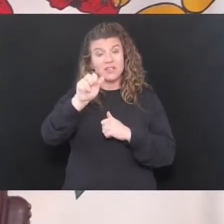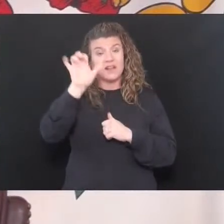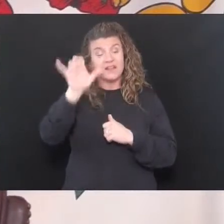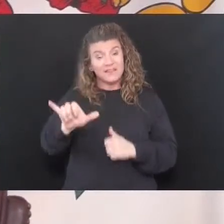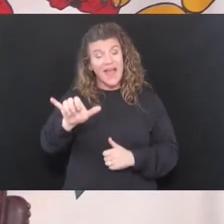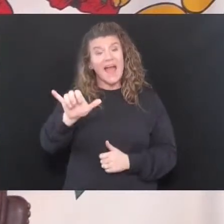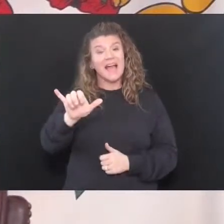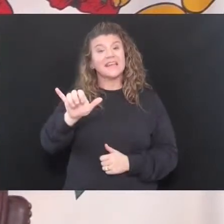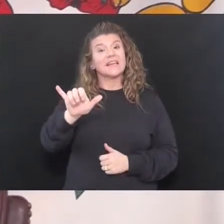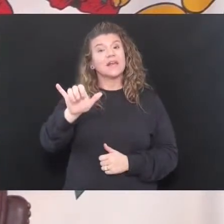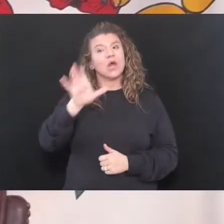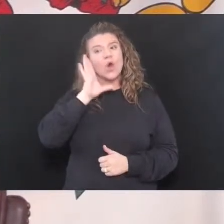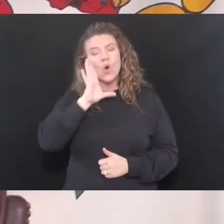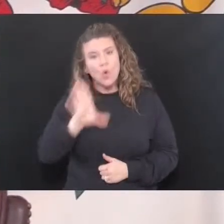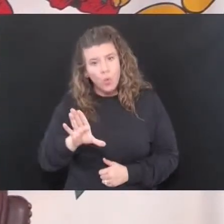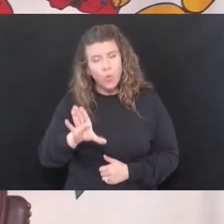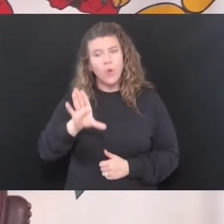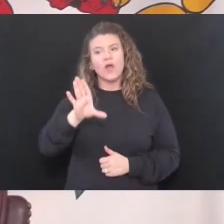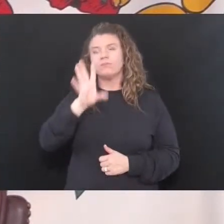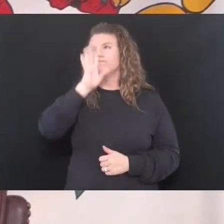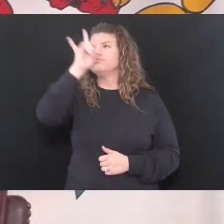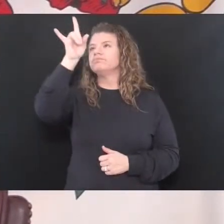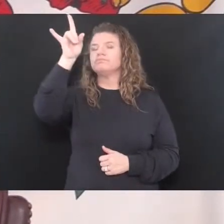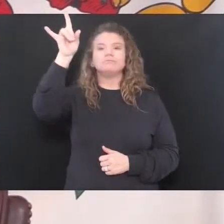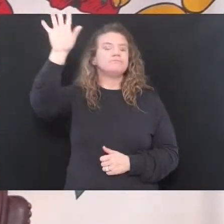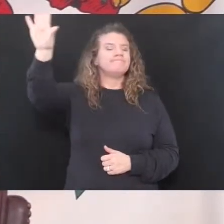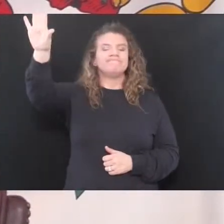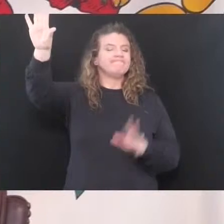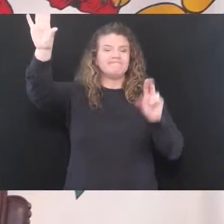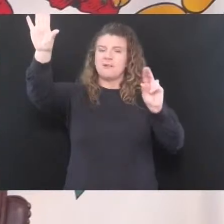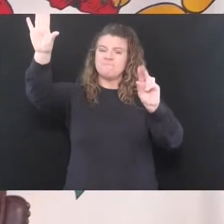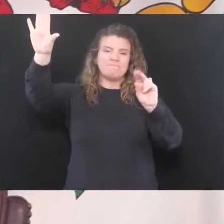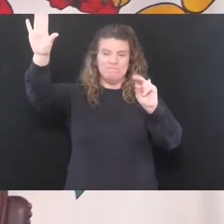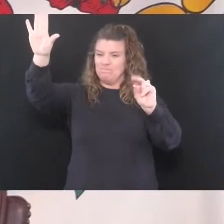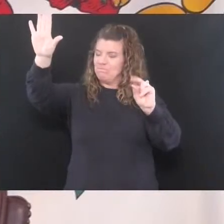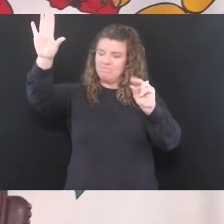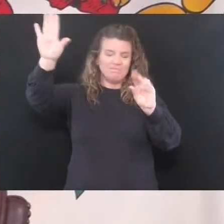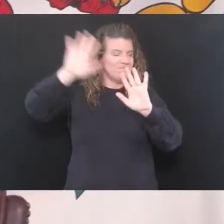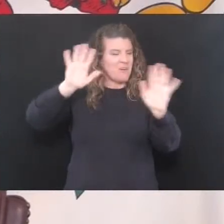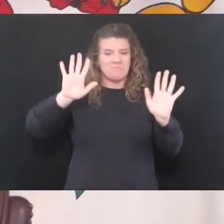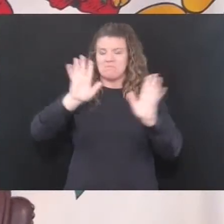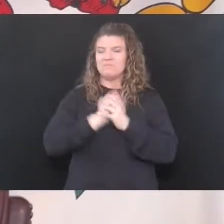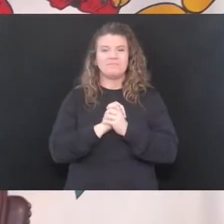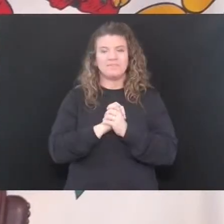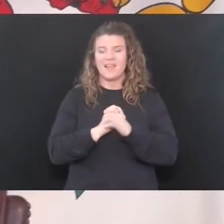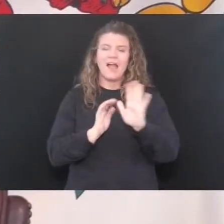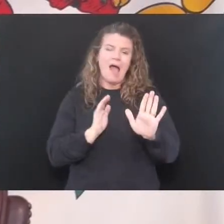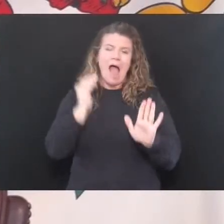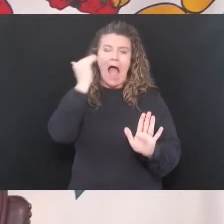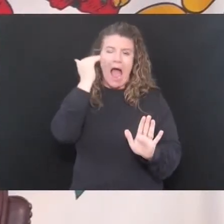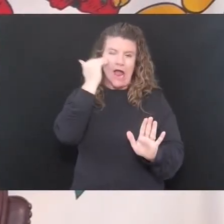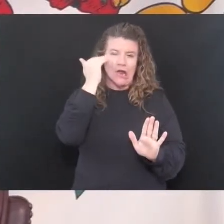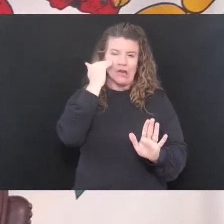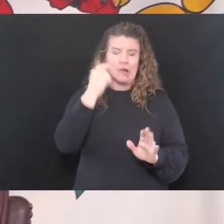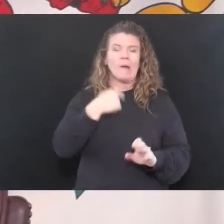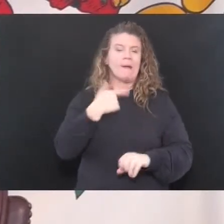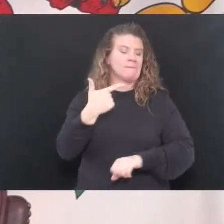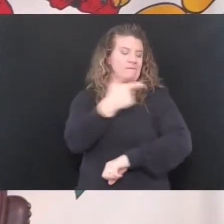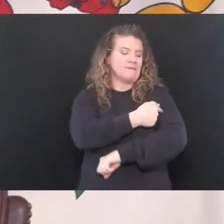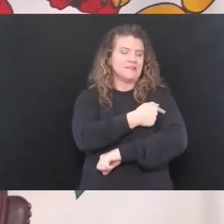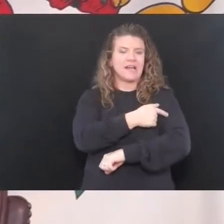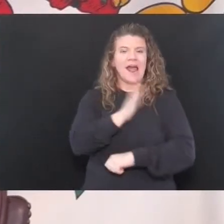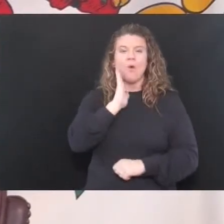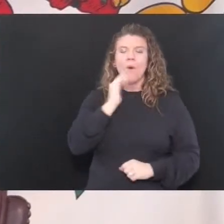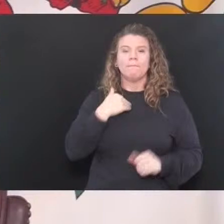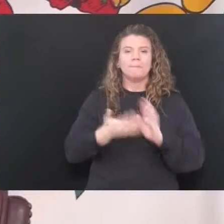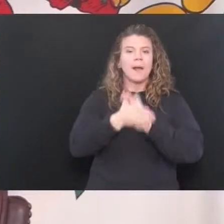absolutely will turn their nose up at this and say, no. You know, I knew if I took this, I was going to get a brain